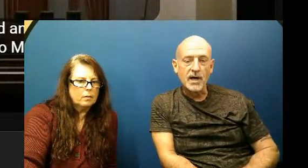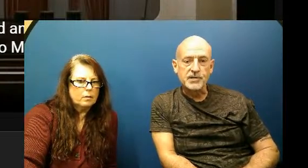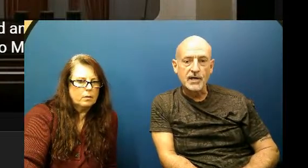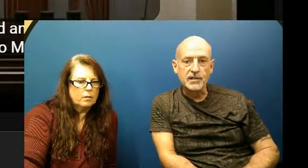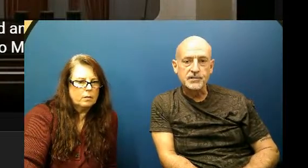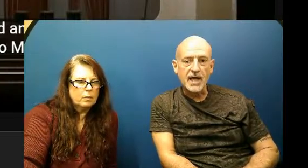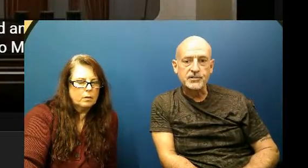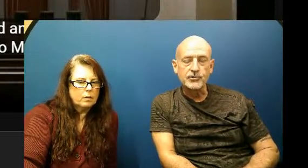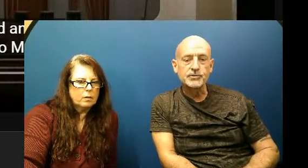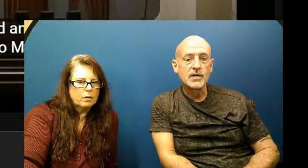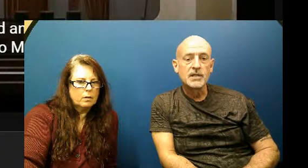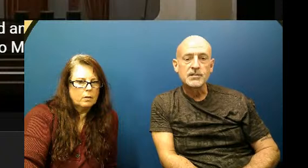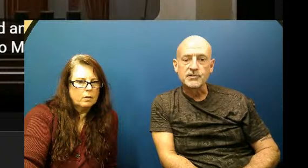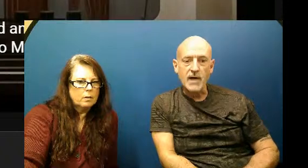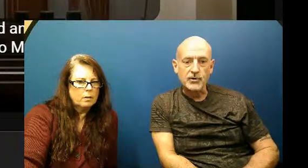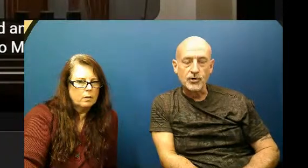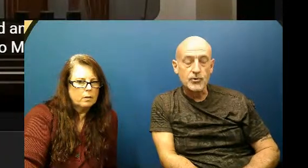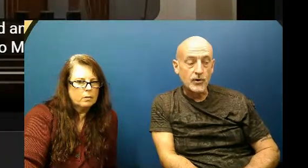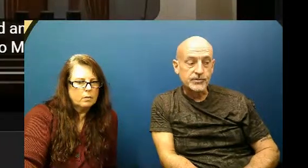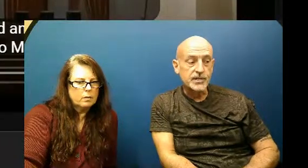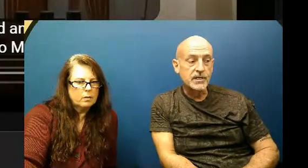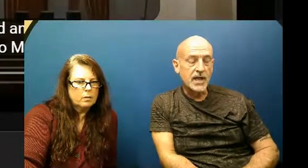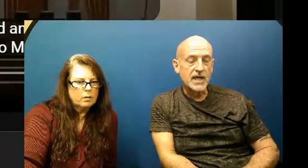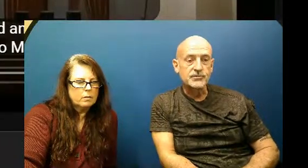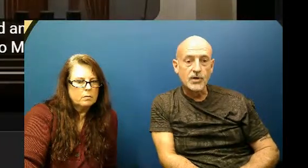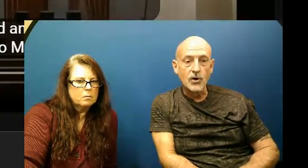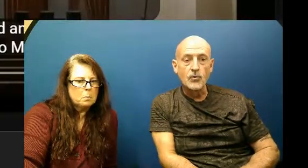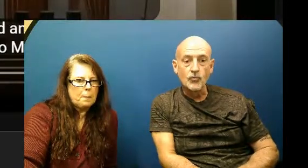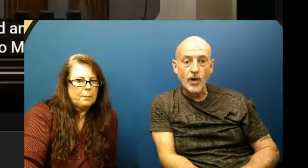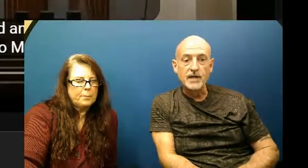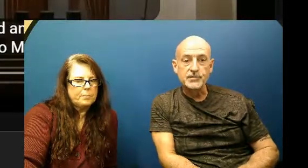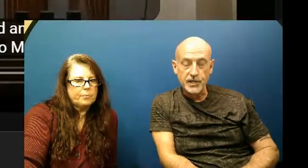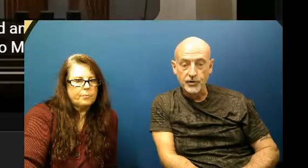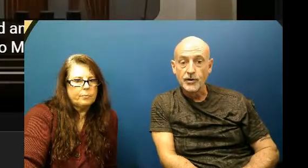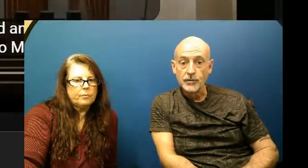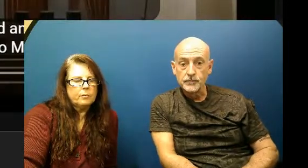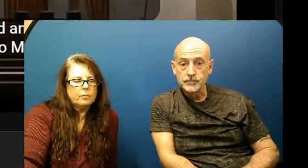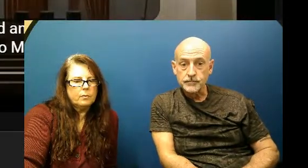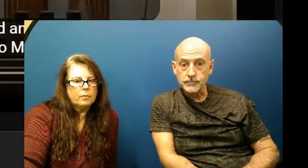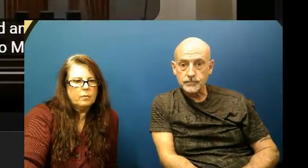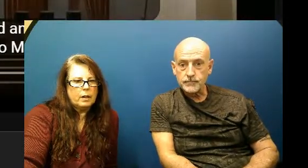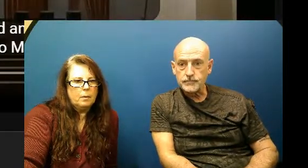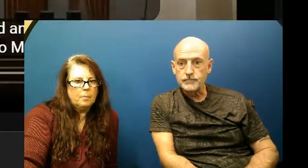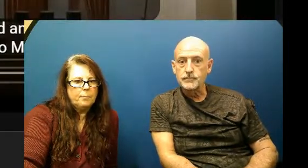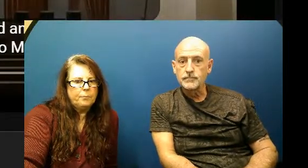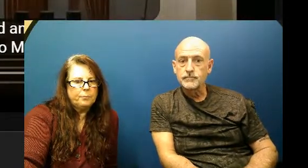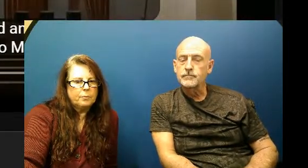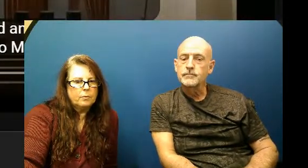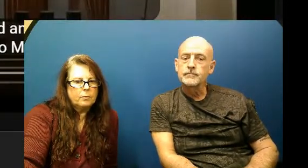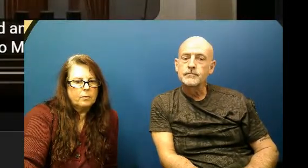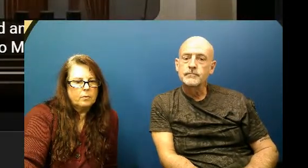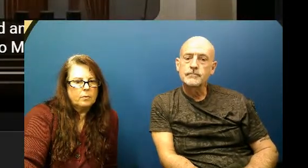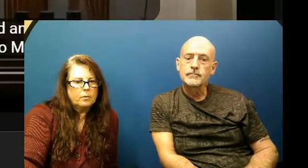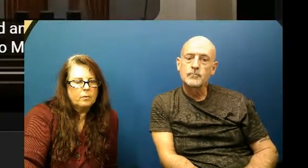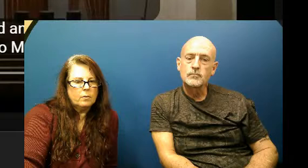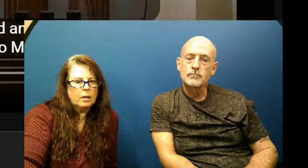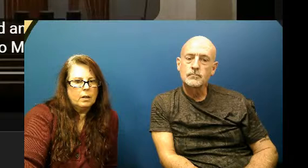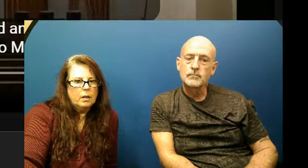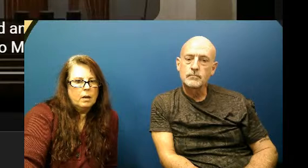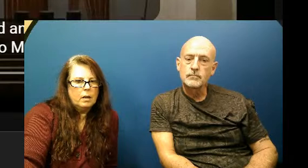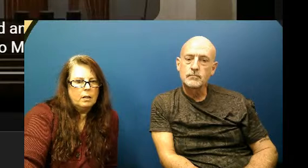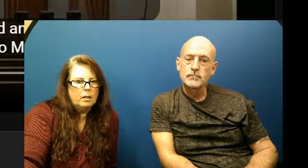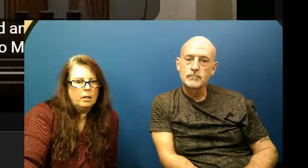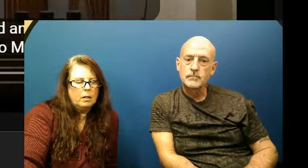created by Chinese statutes, doesn't matter who owns it, it has no rights here. Right.